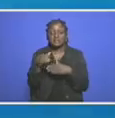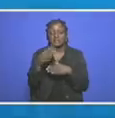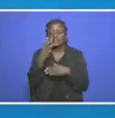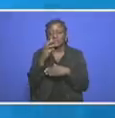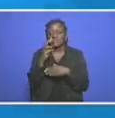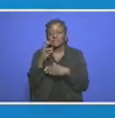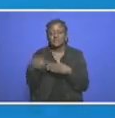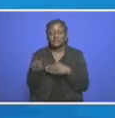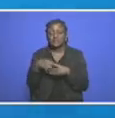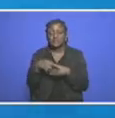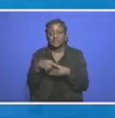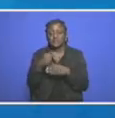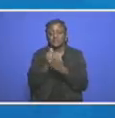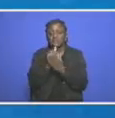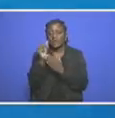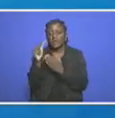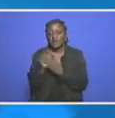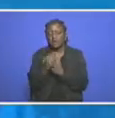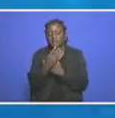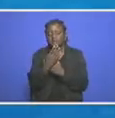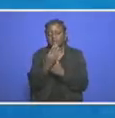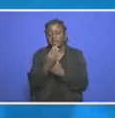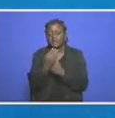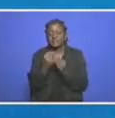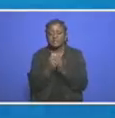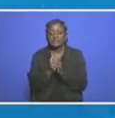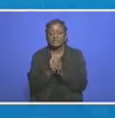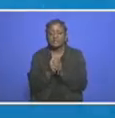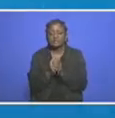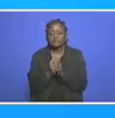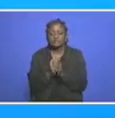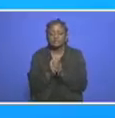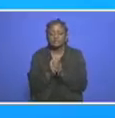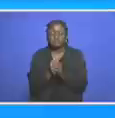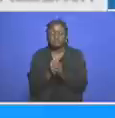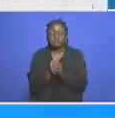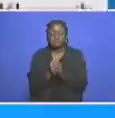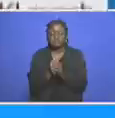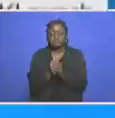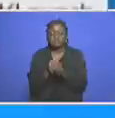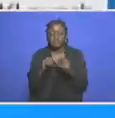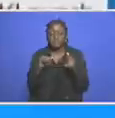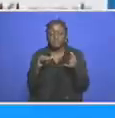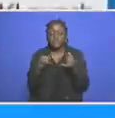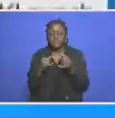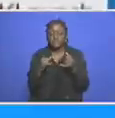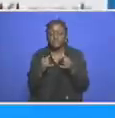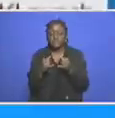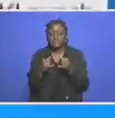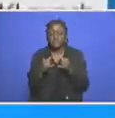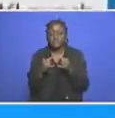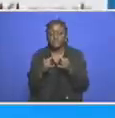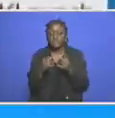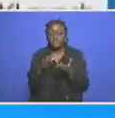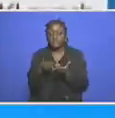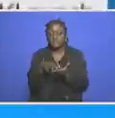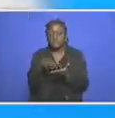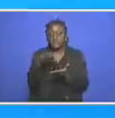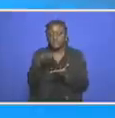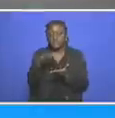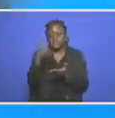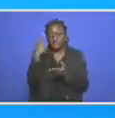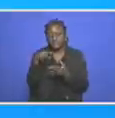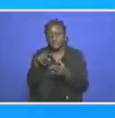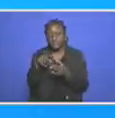14th were the fourth most in a Summer League game this year. As injuries continue to mount for the Indianapolis Colts receiving corps,